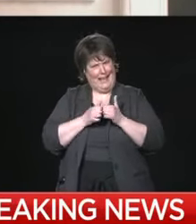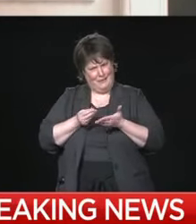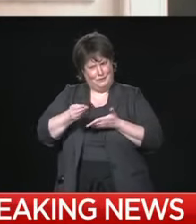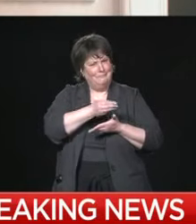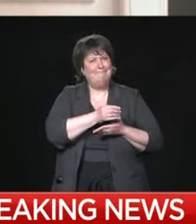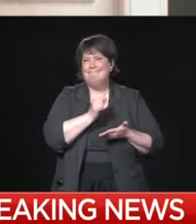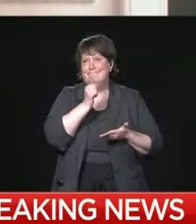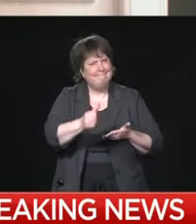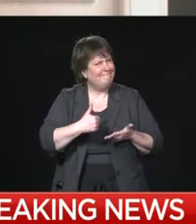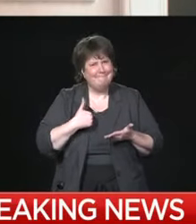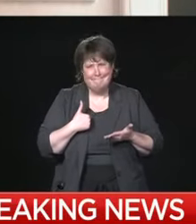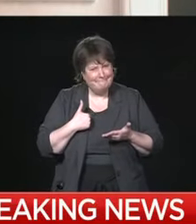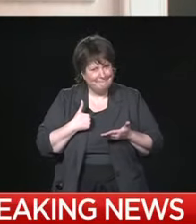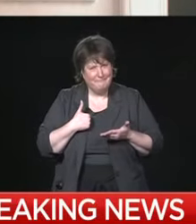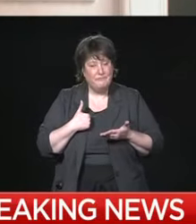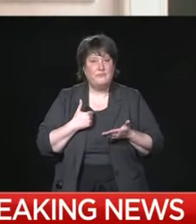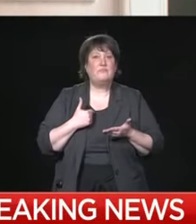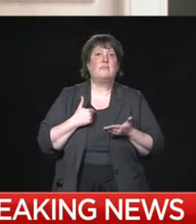are allocated. We